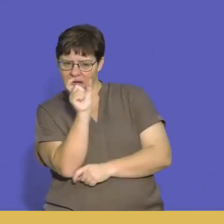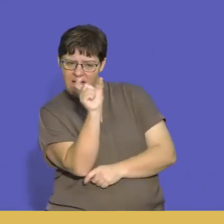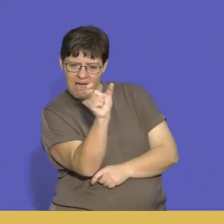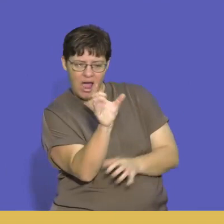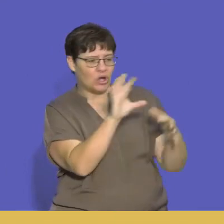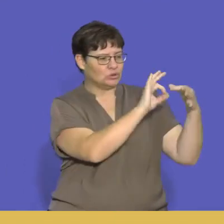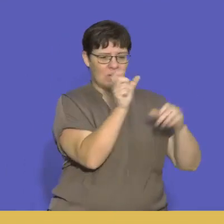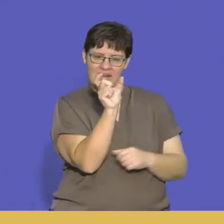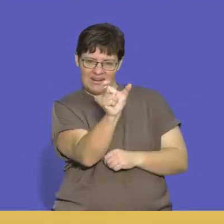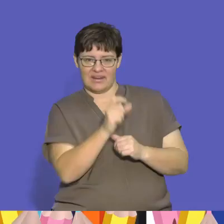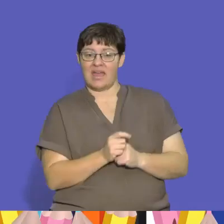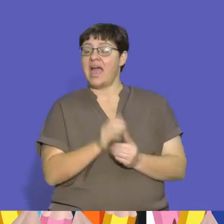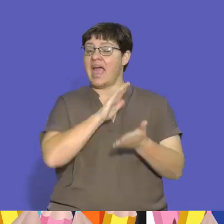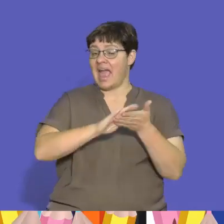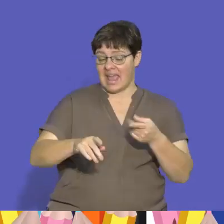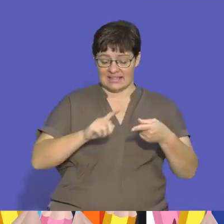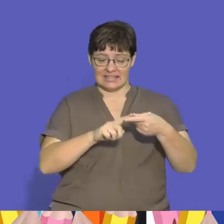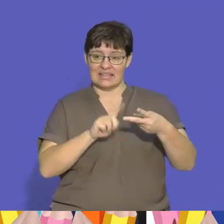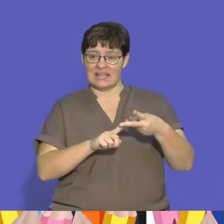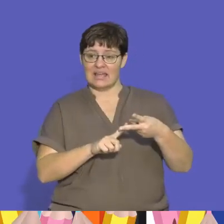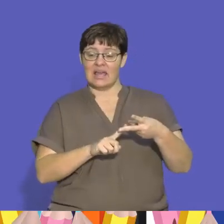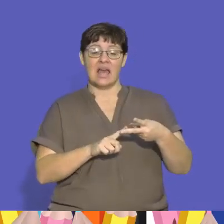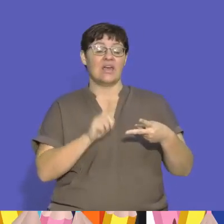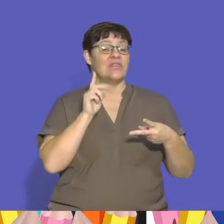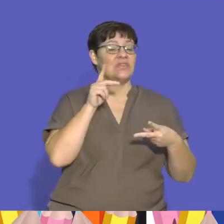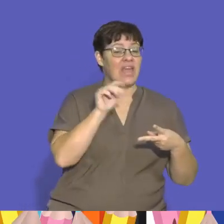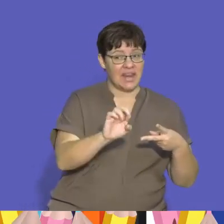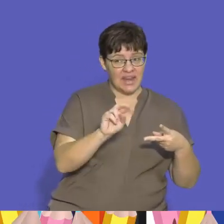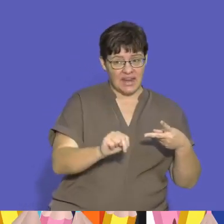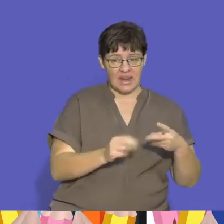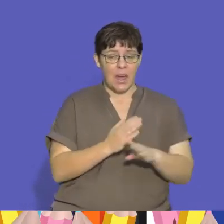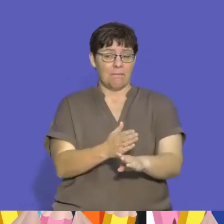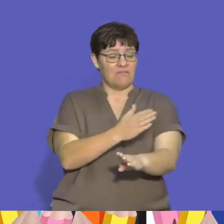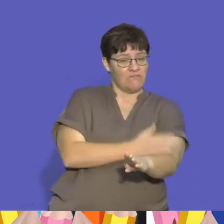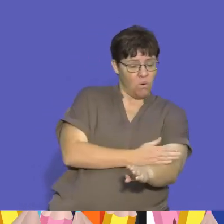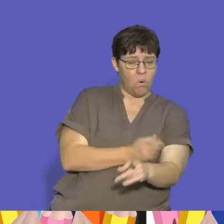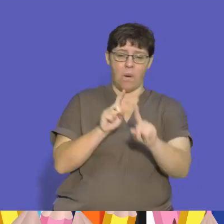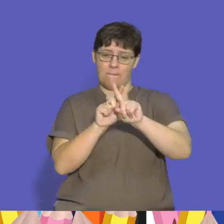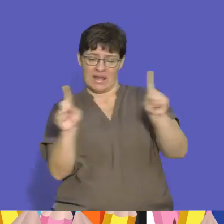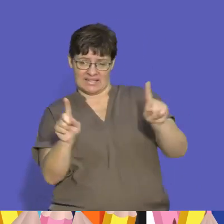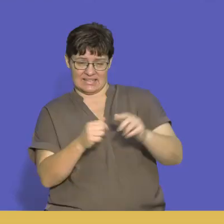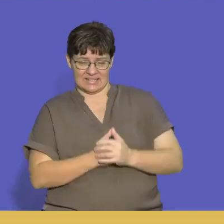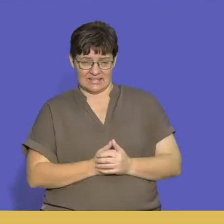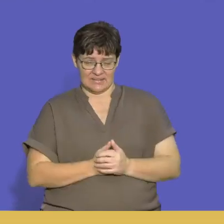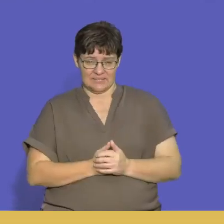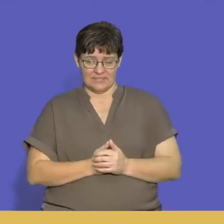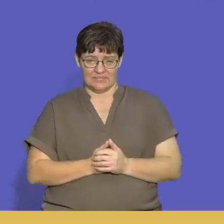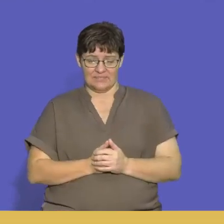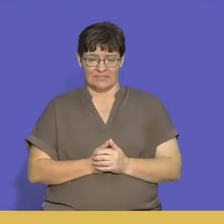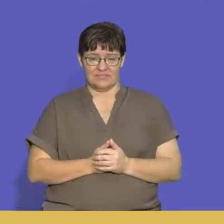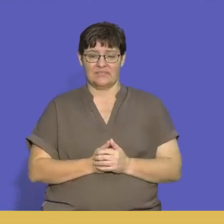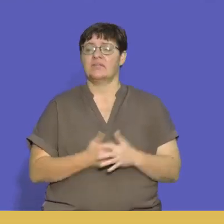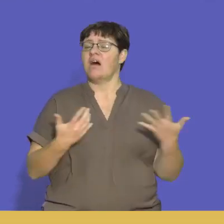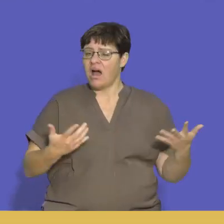one of the following words. And, then, before, or but. Listen carefully to